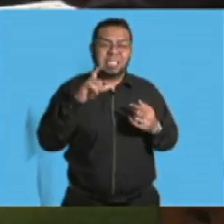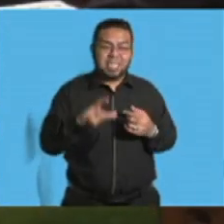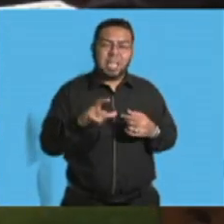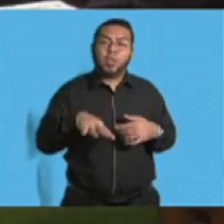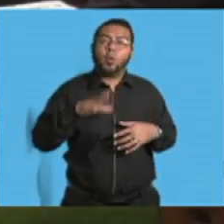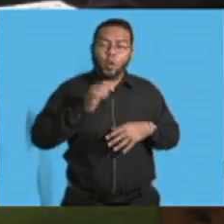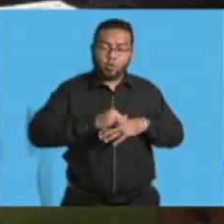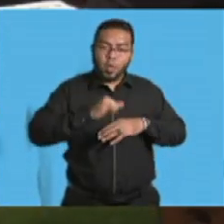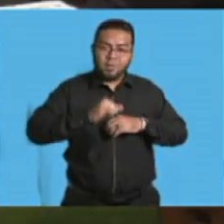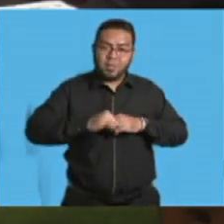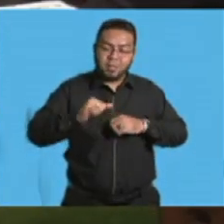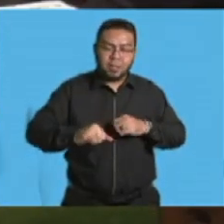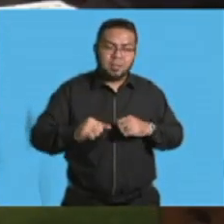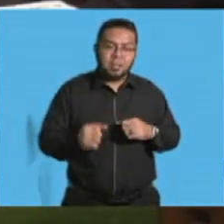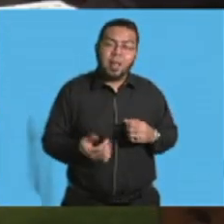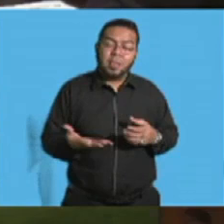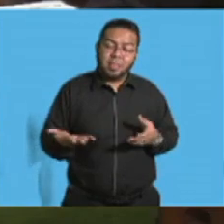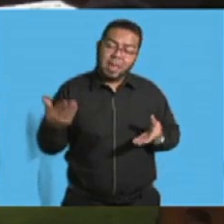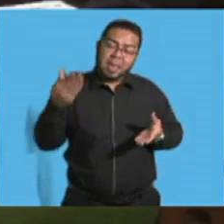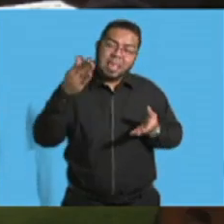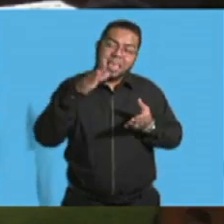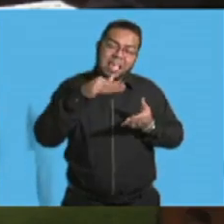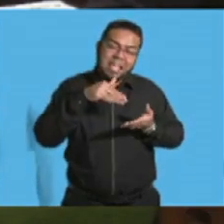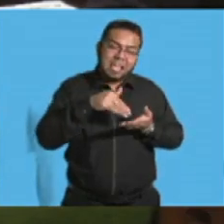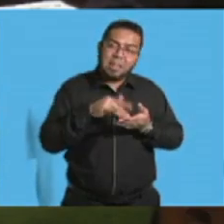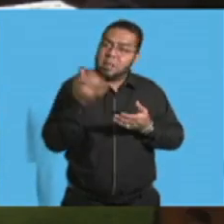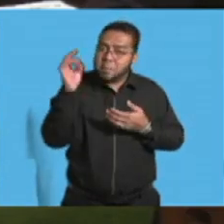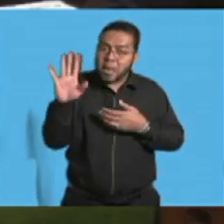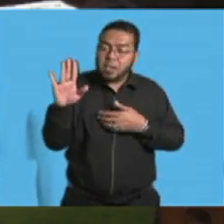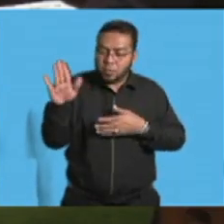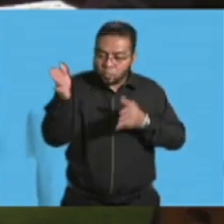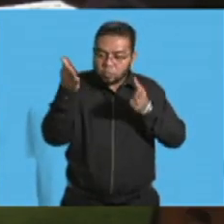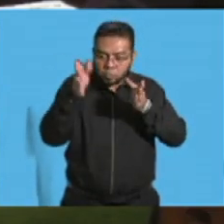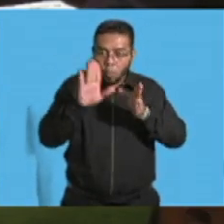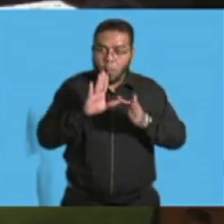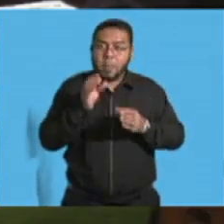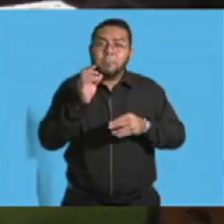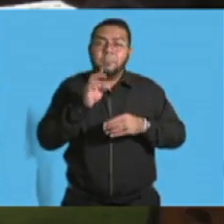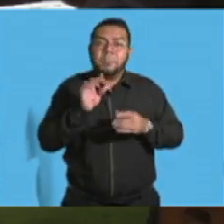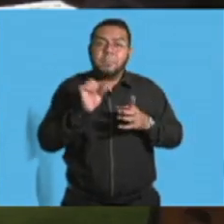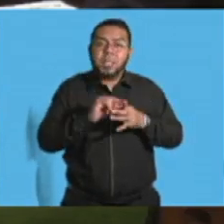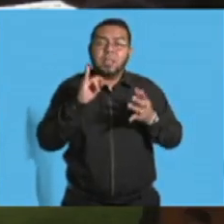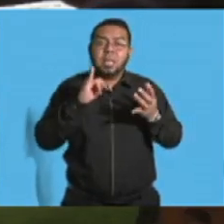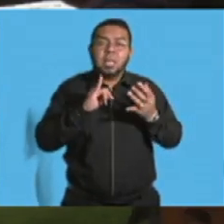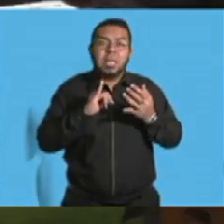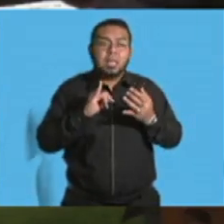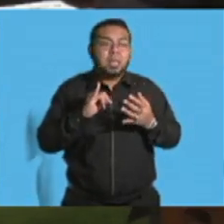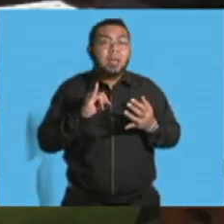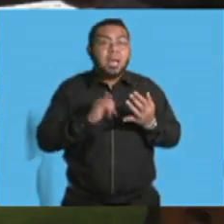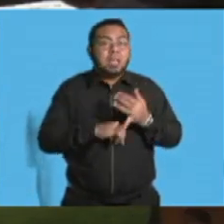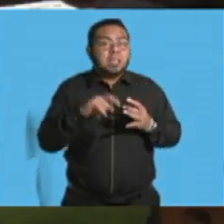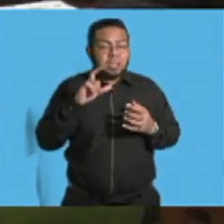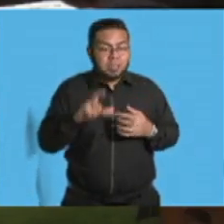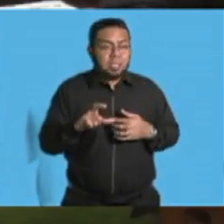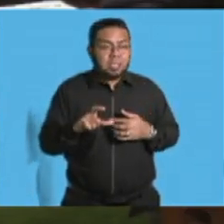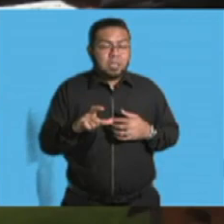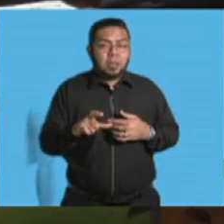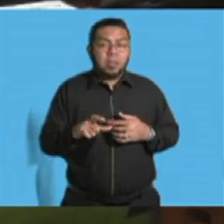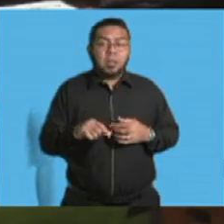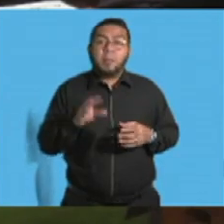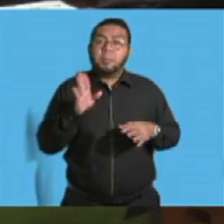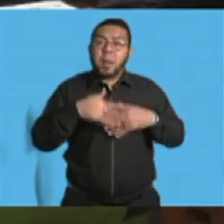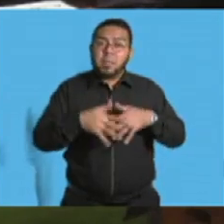advertise it. The PSC is an independent body. Public Service Commission, Madam Speaker, is the employer of permanent